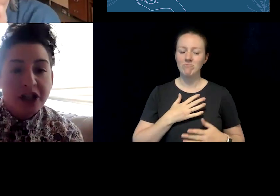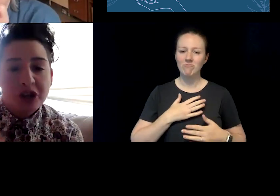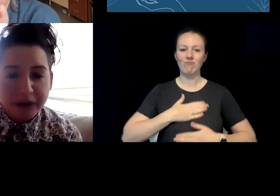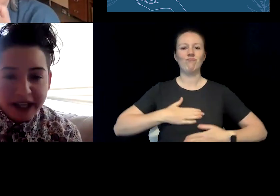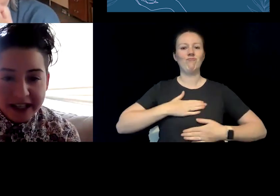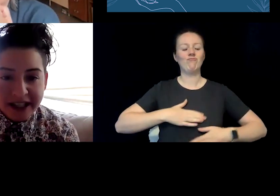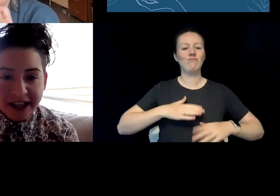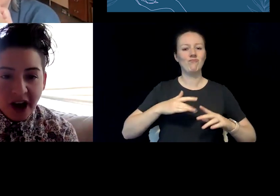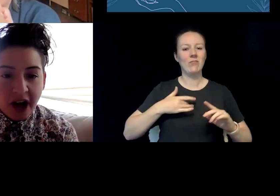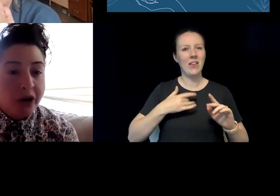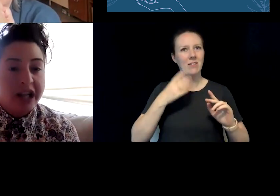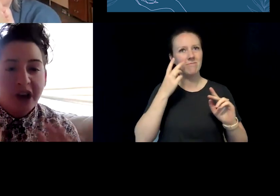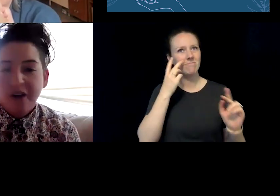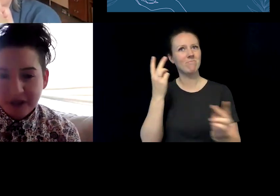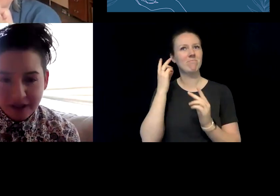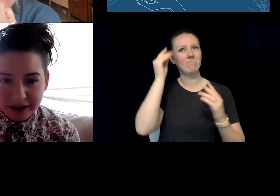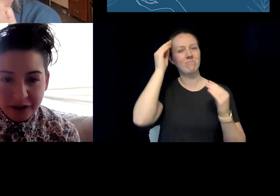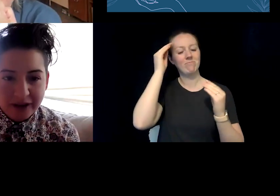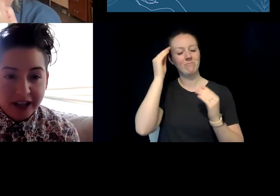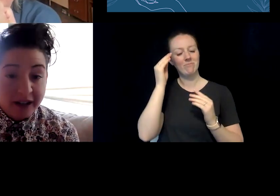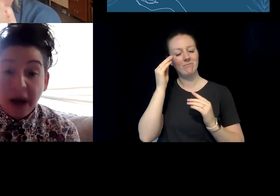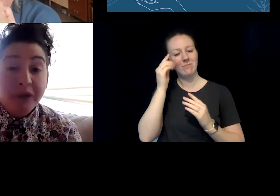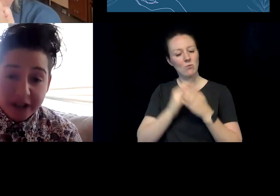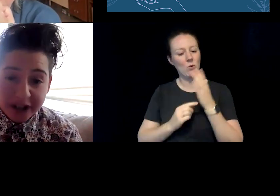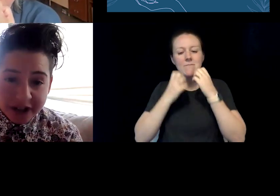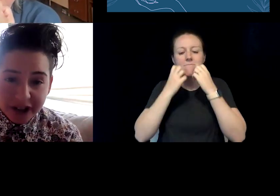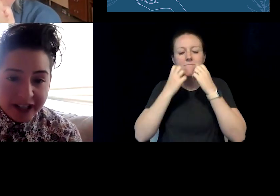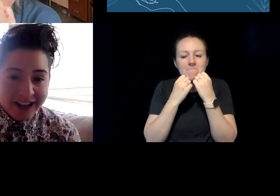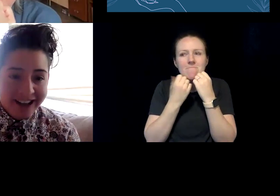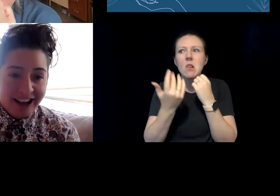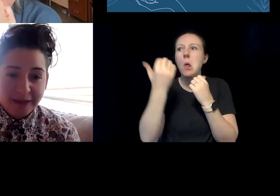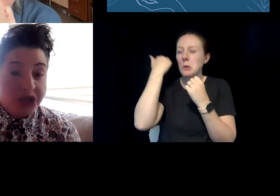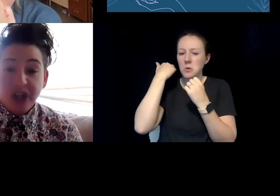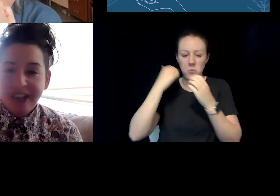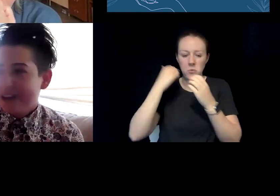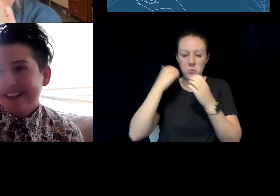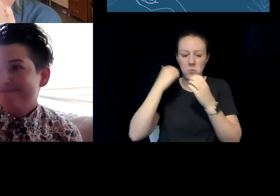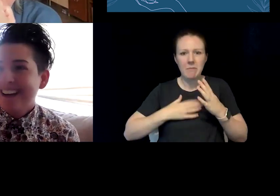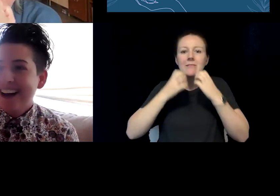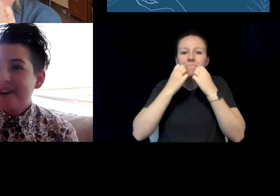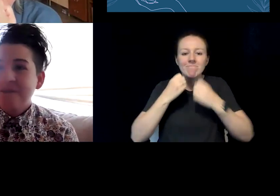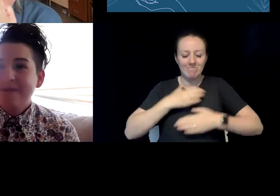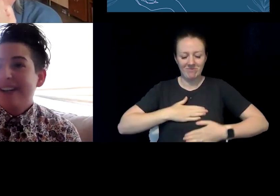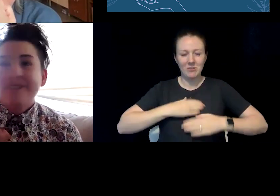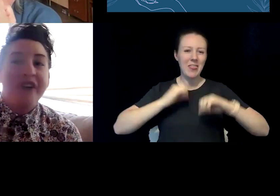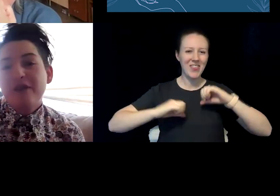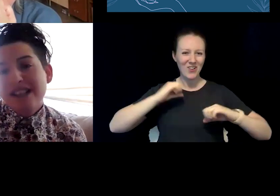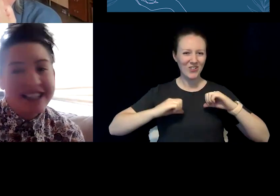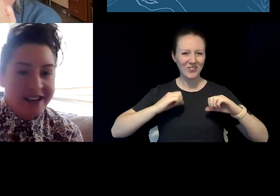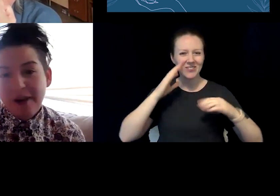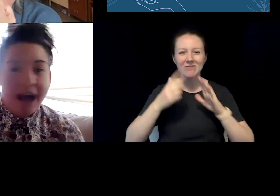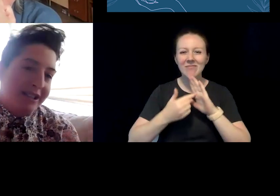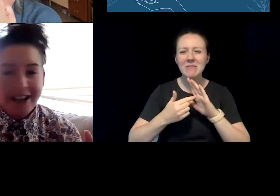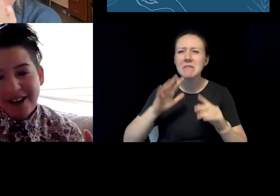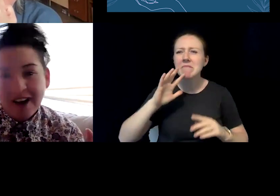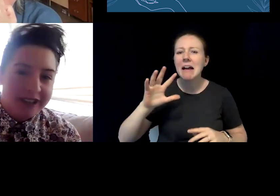to the initial place of what I loved, like, about theater, you know, like, the journey of, like, I don't know, being like 5 or 6